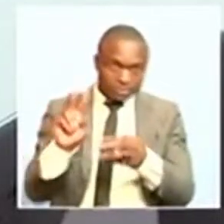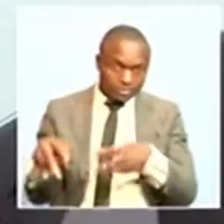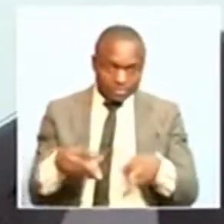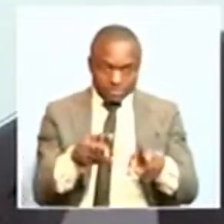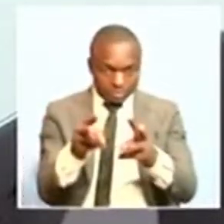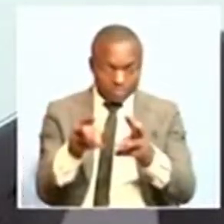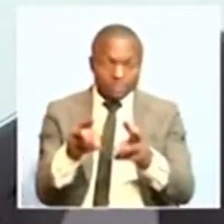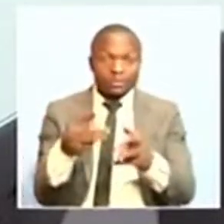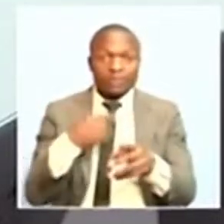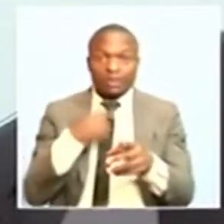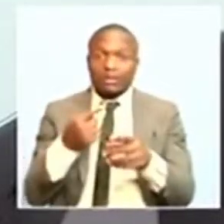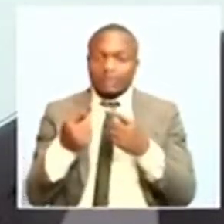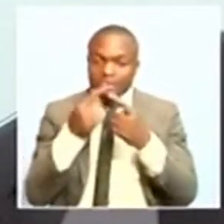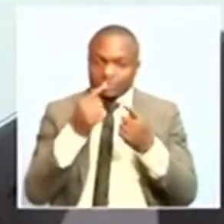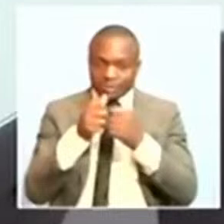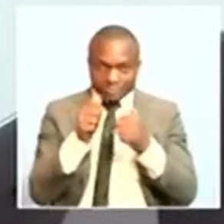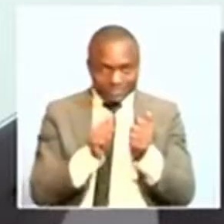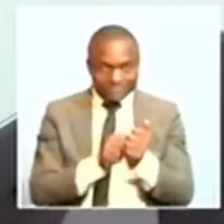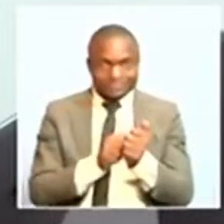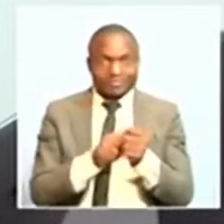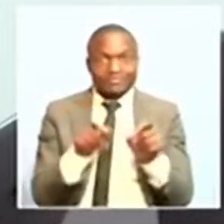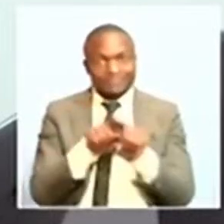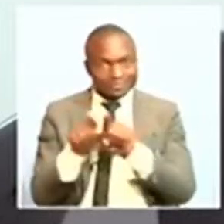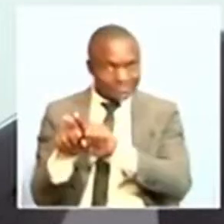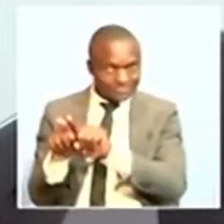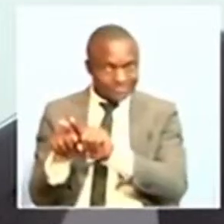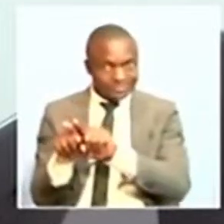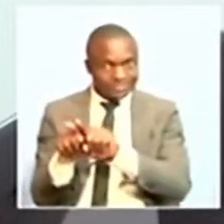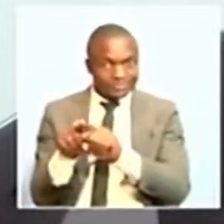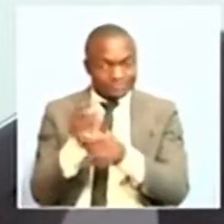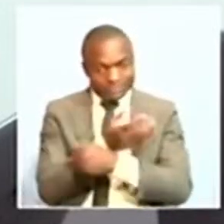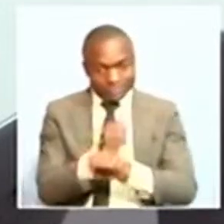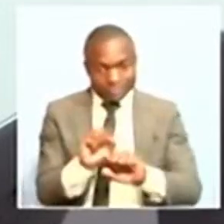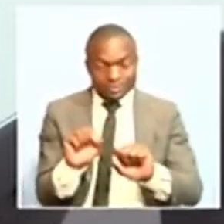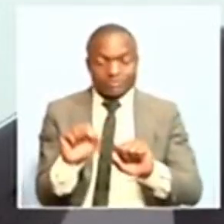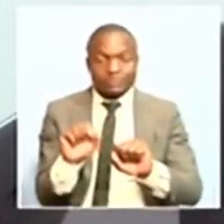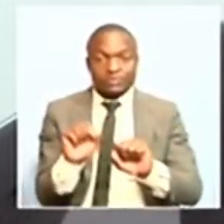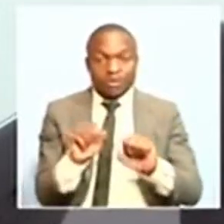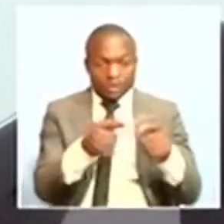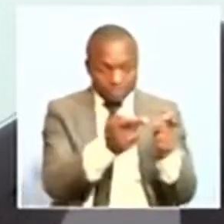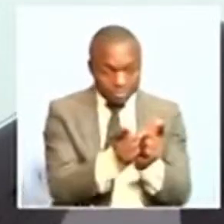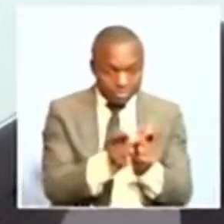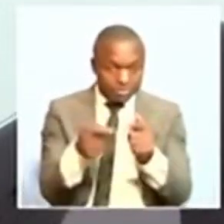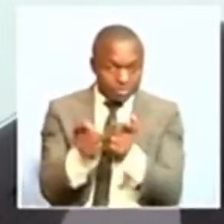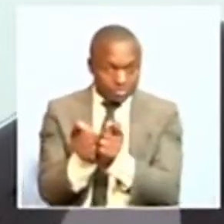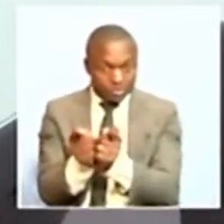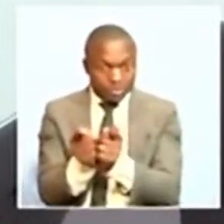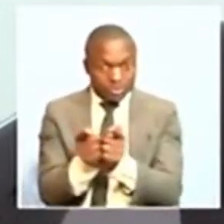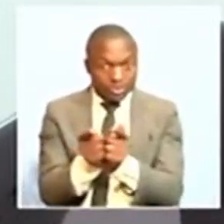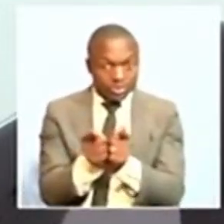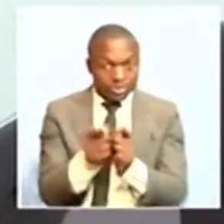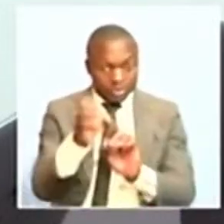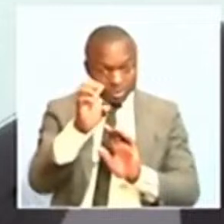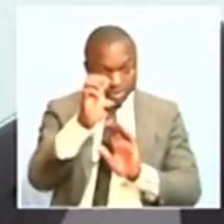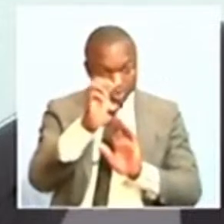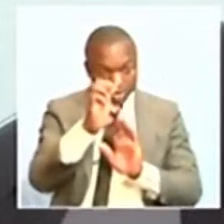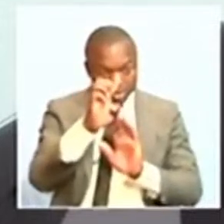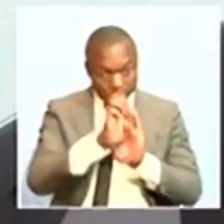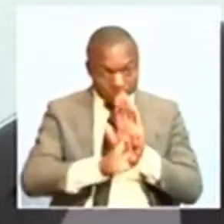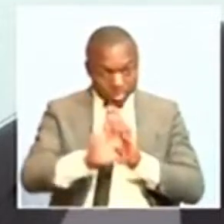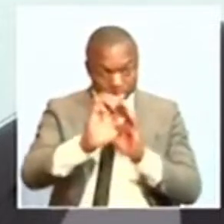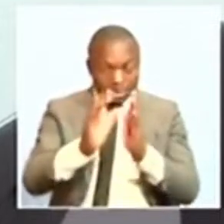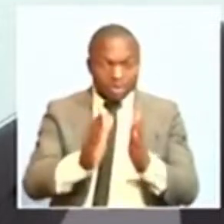I stated, it's also a recipe for curing misclassification where importers may take advantage of